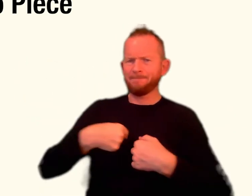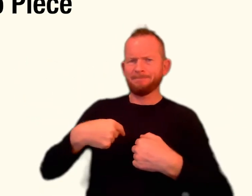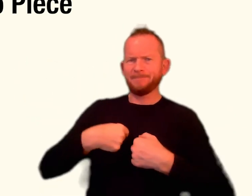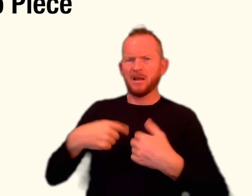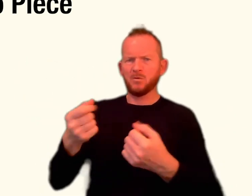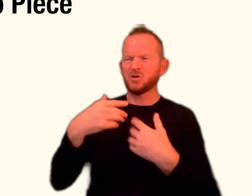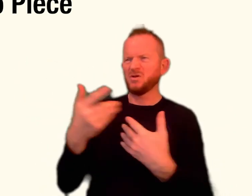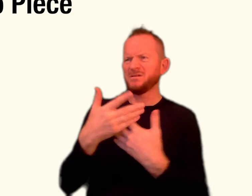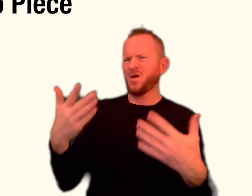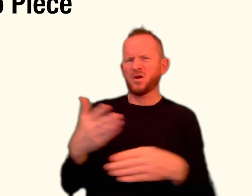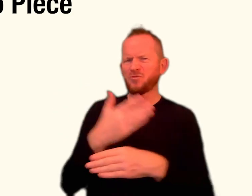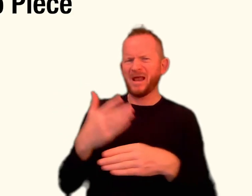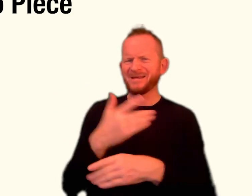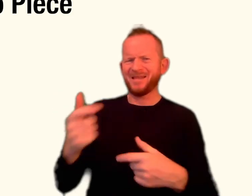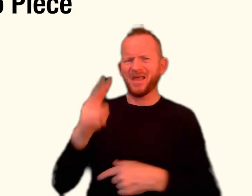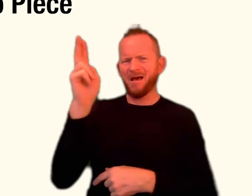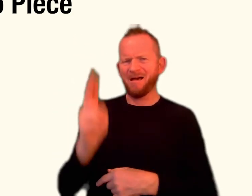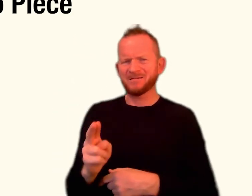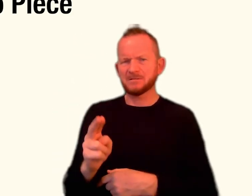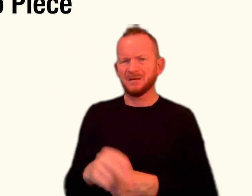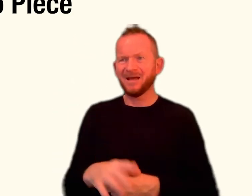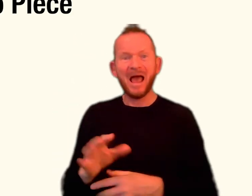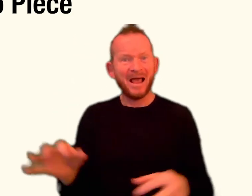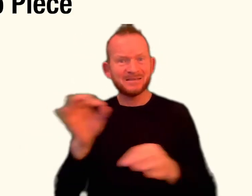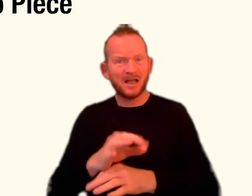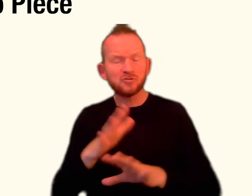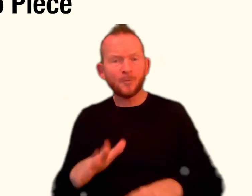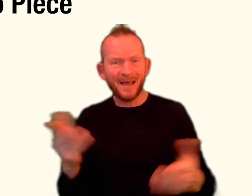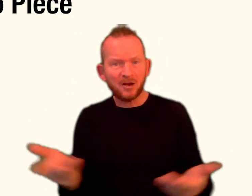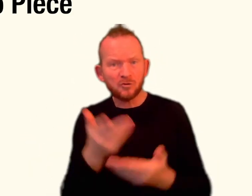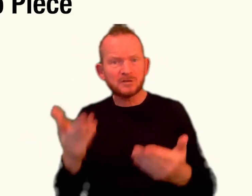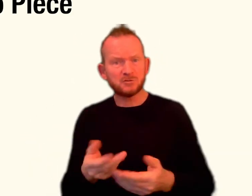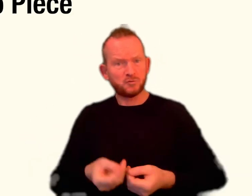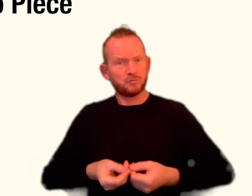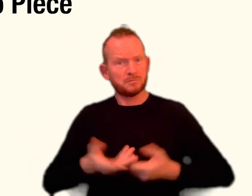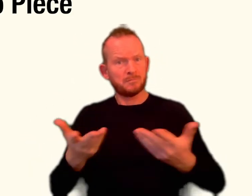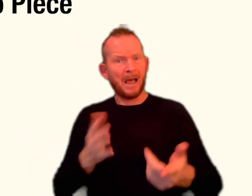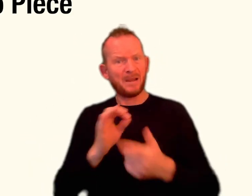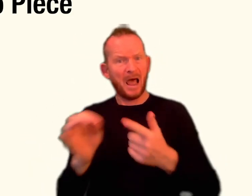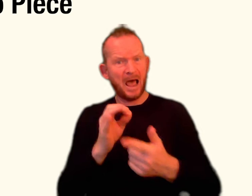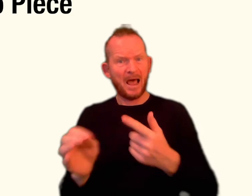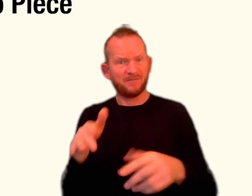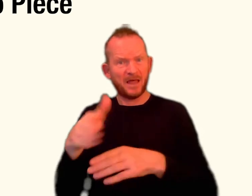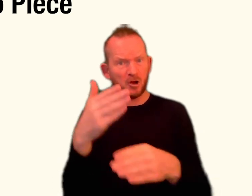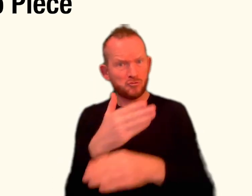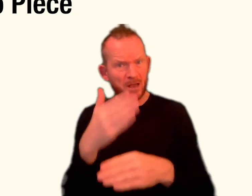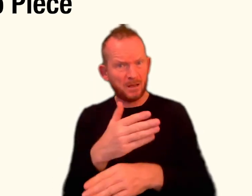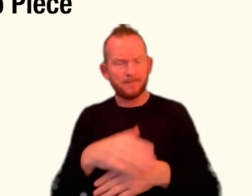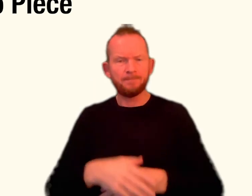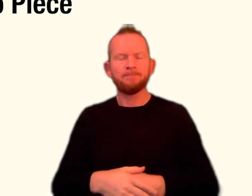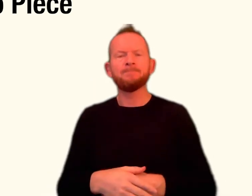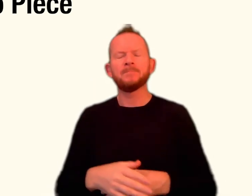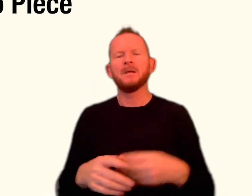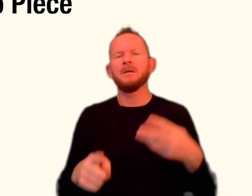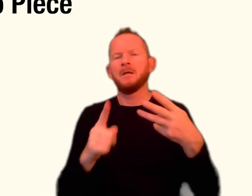in the arts. Instead, there should be an encouragement to apply your creativity to your career. Number 3, nicer buildings